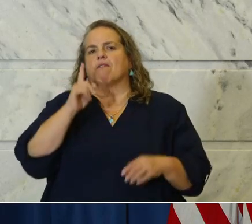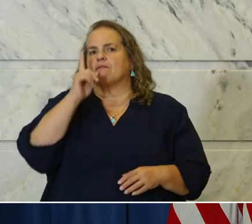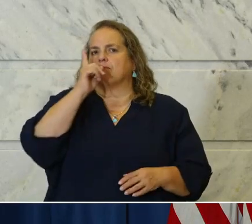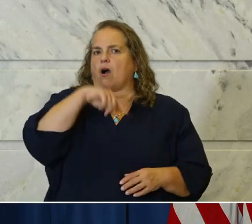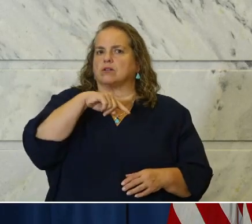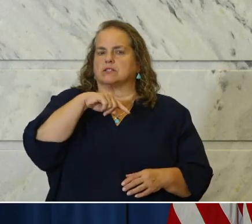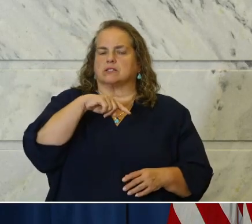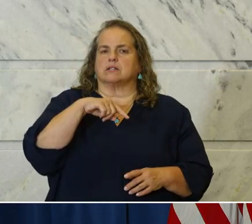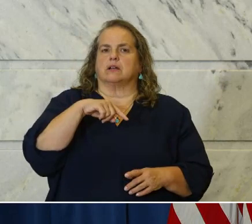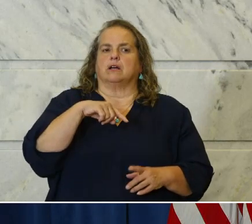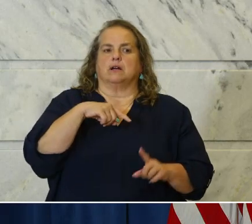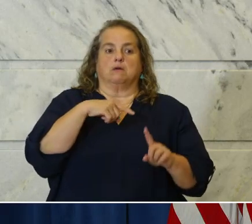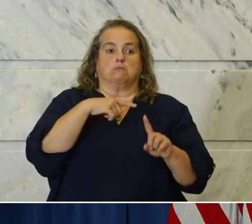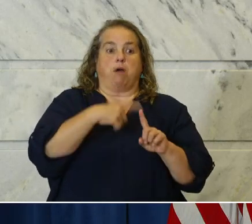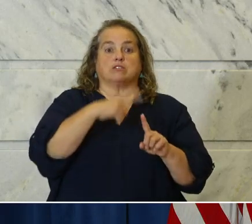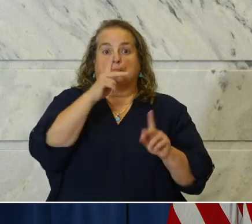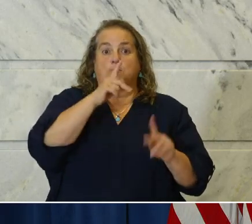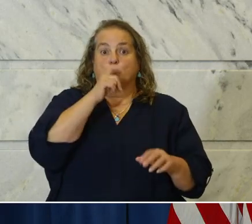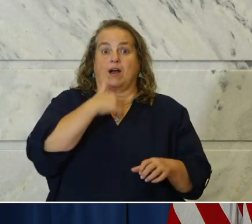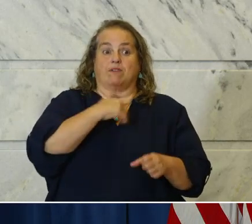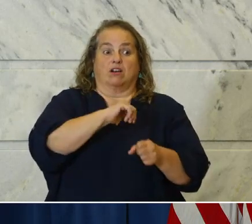false negatives. When you have